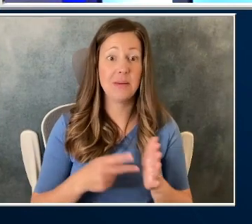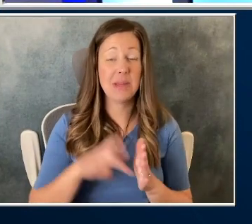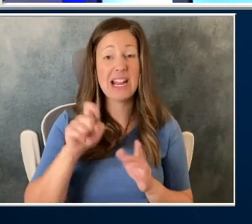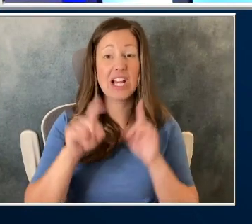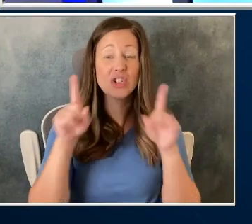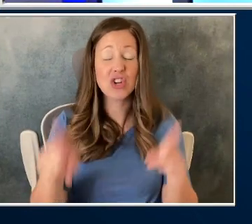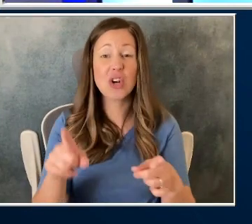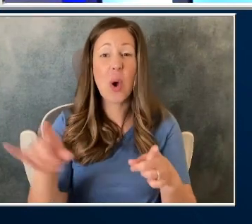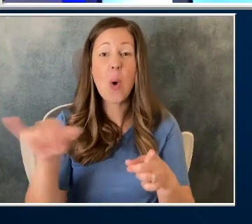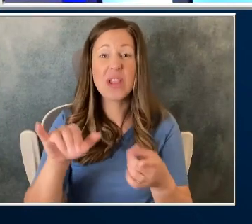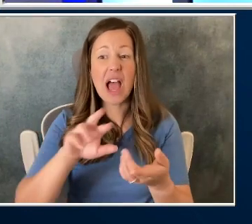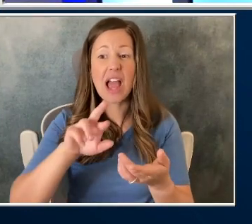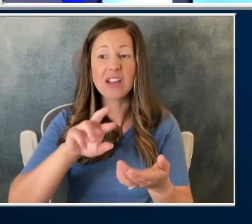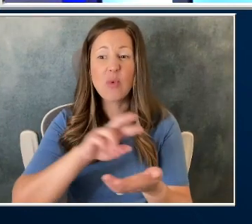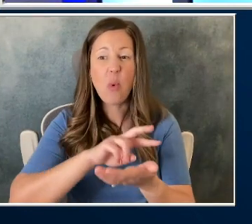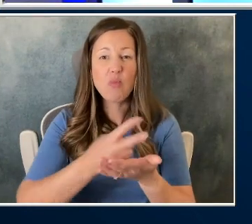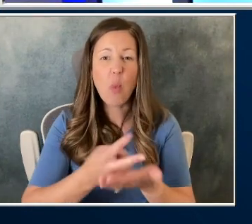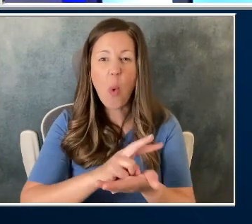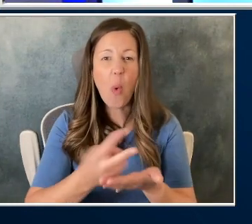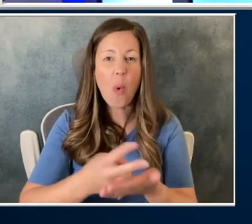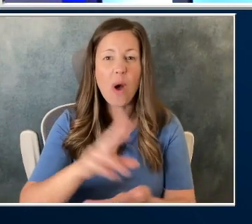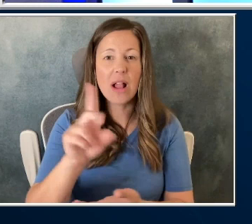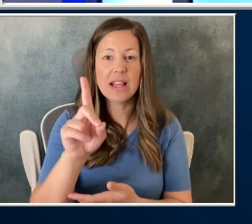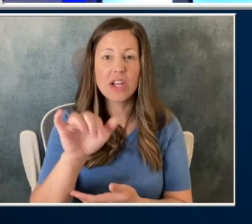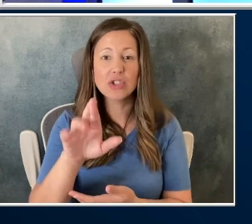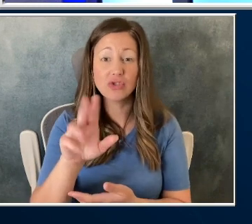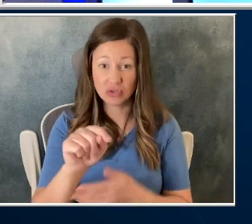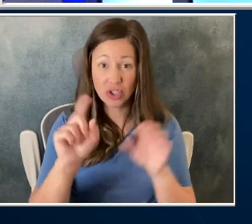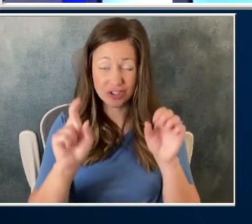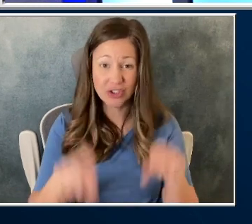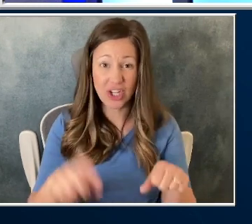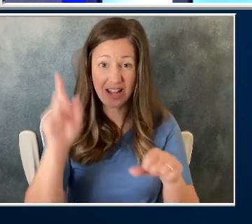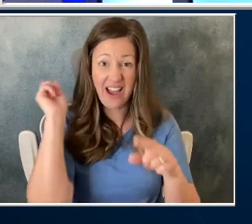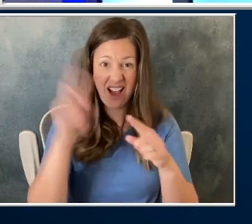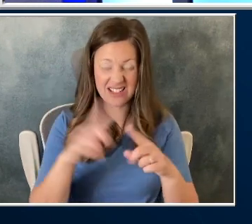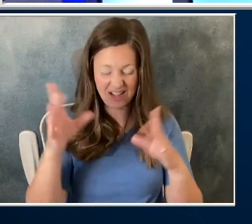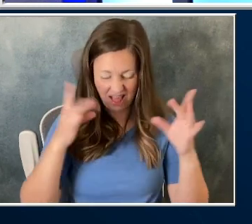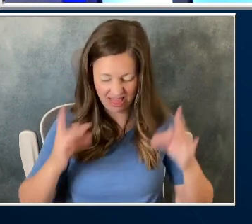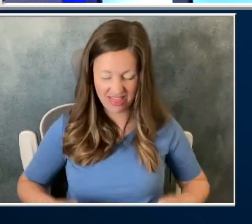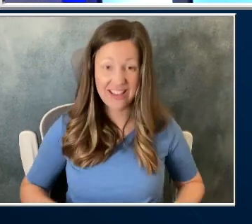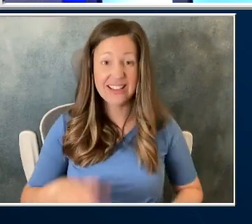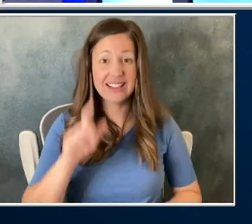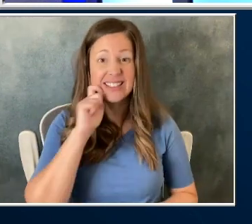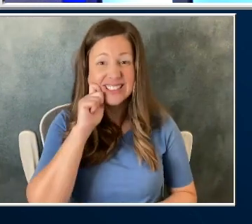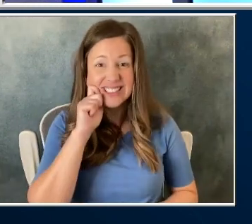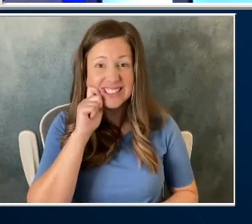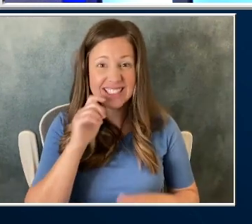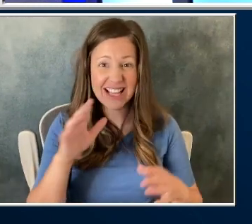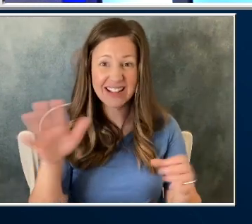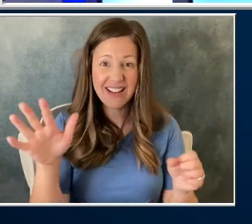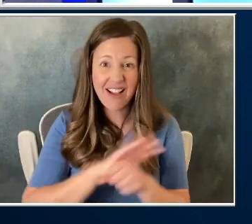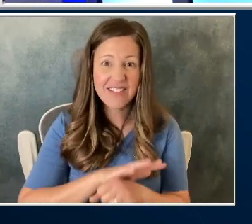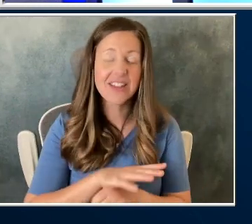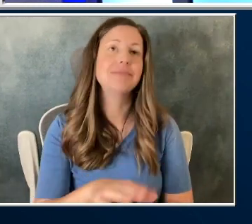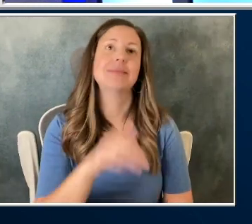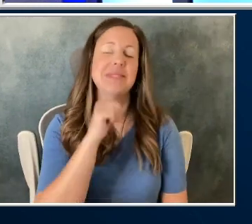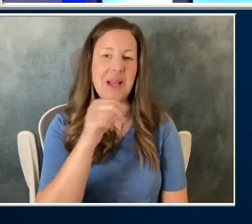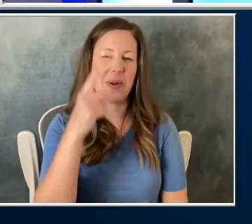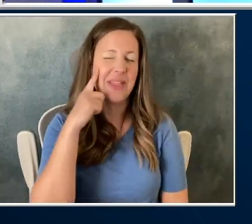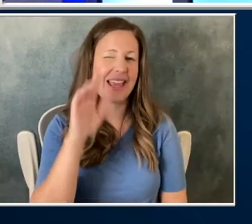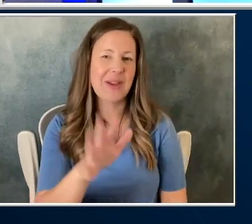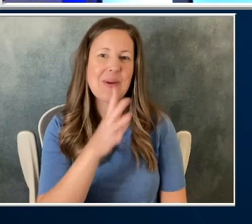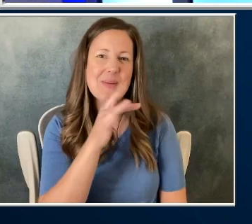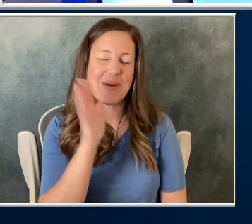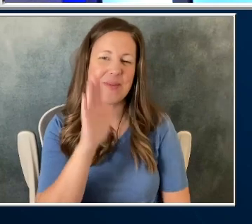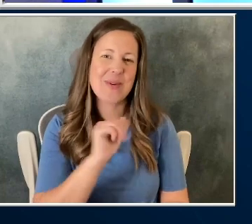time so I can make sure my skin's well covered? I don't quite know your mother would approve of that. All right, well,